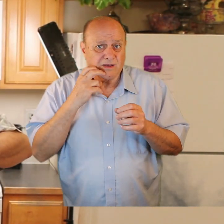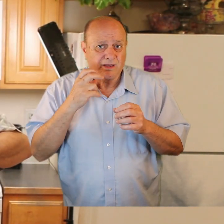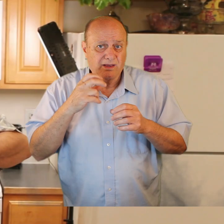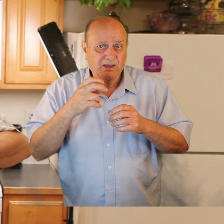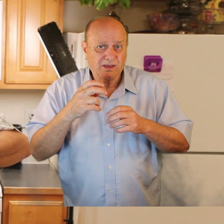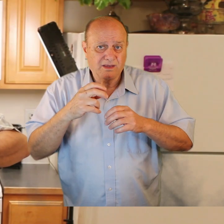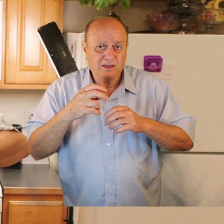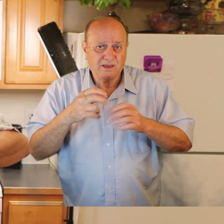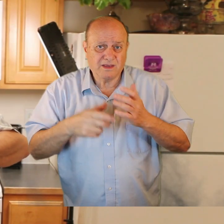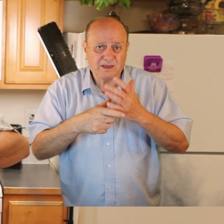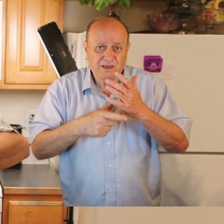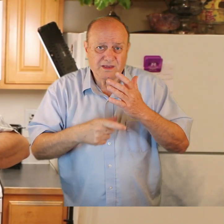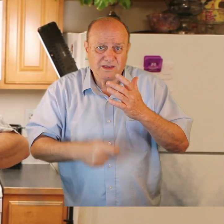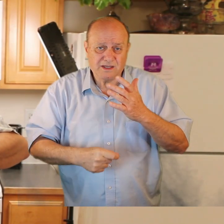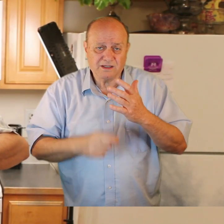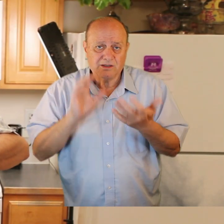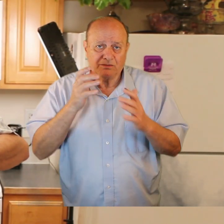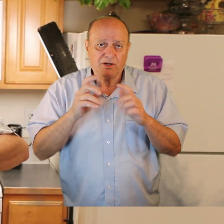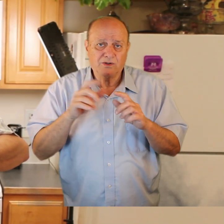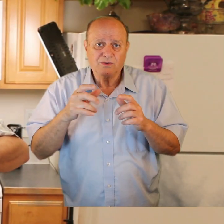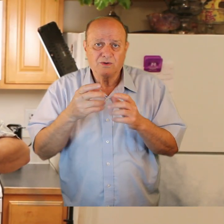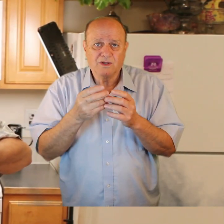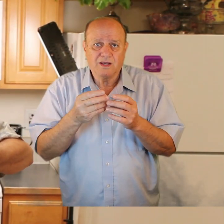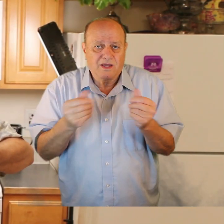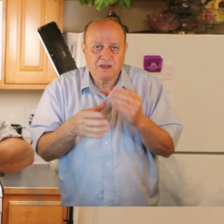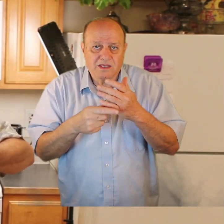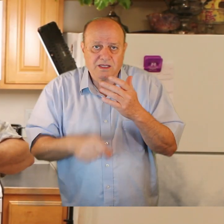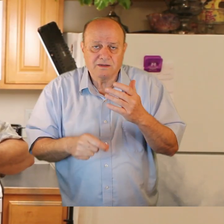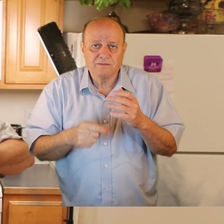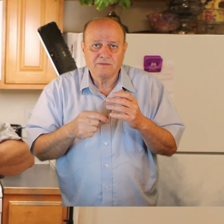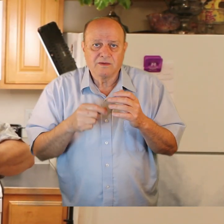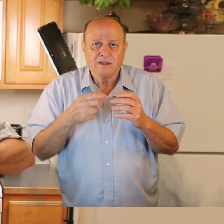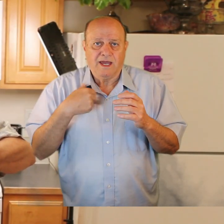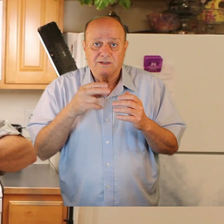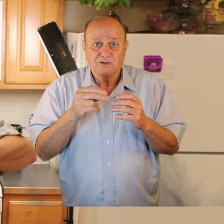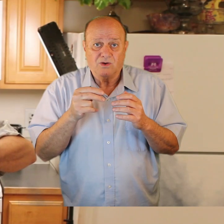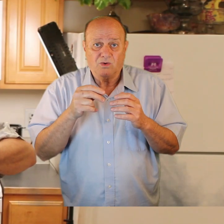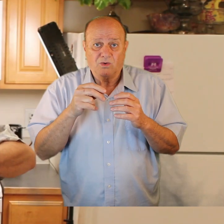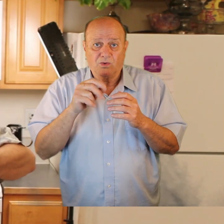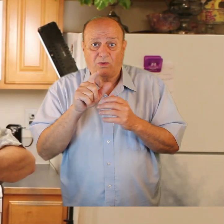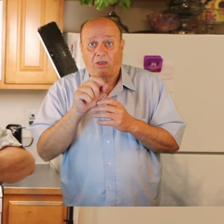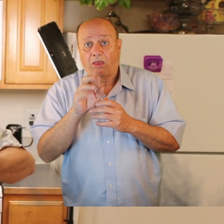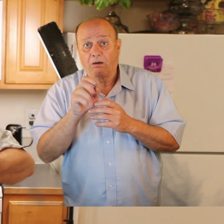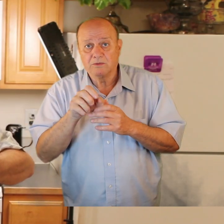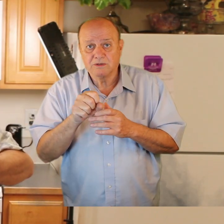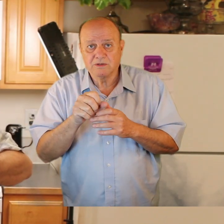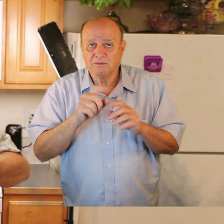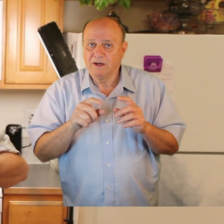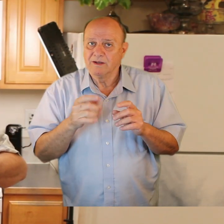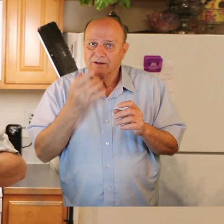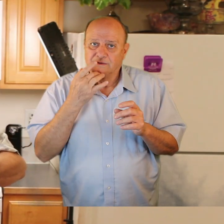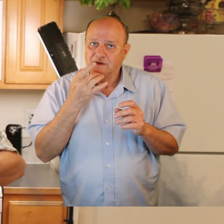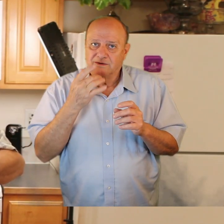style sauce, which is all smooth and has no lumps in it. But to me, the flavor on this is just